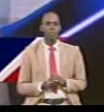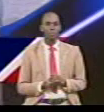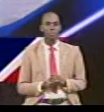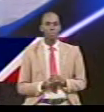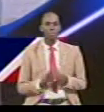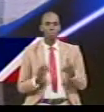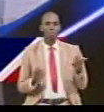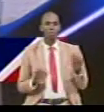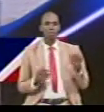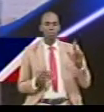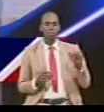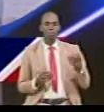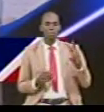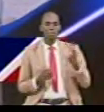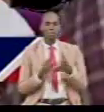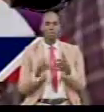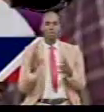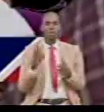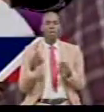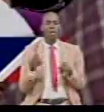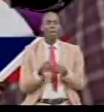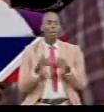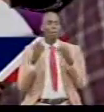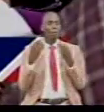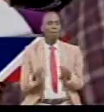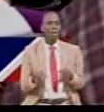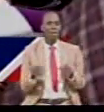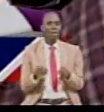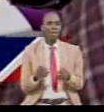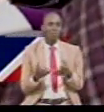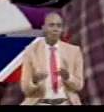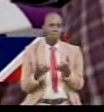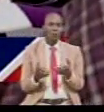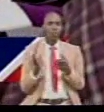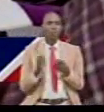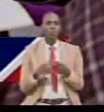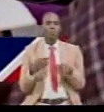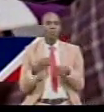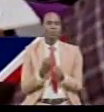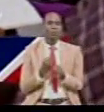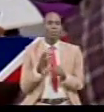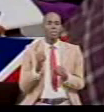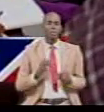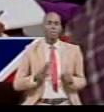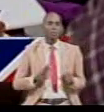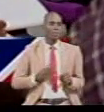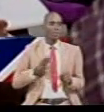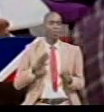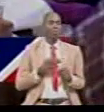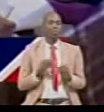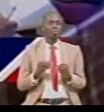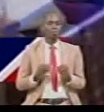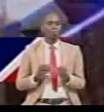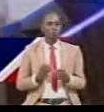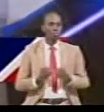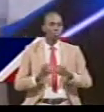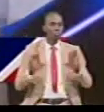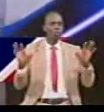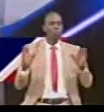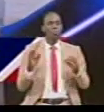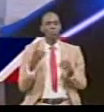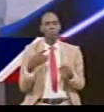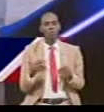As many as desire to make a fair show in the flesh, they constrain